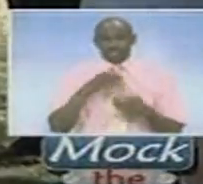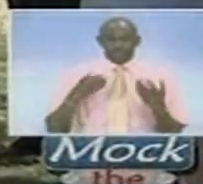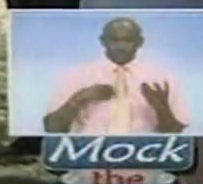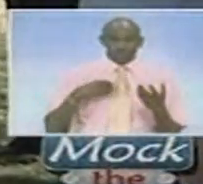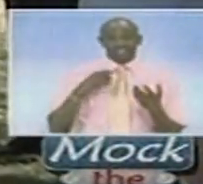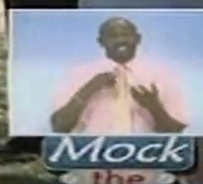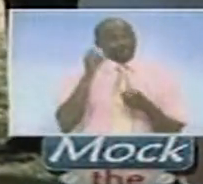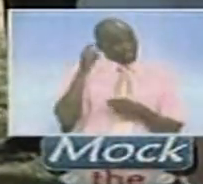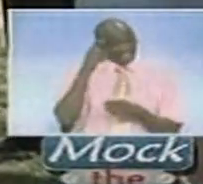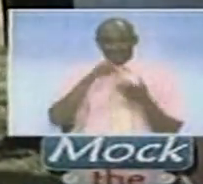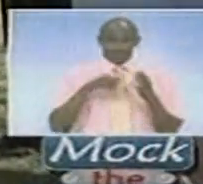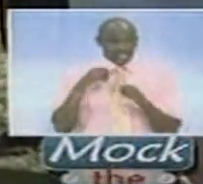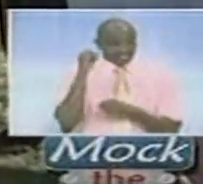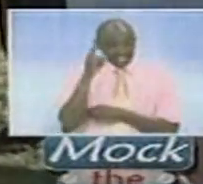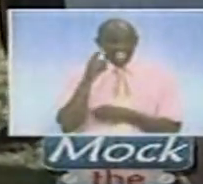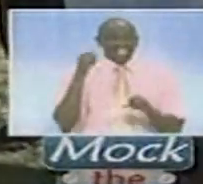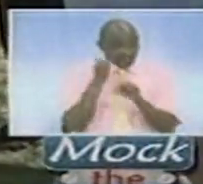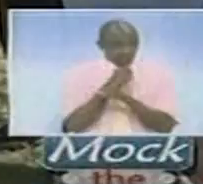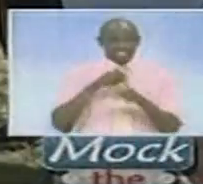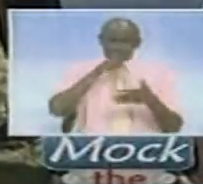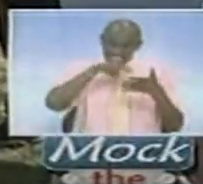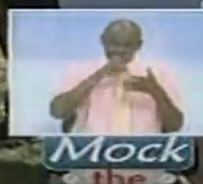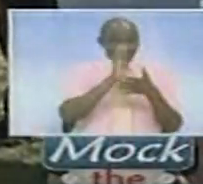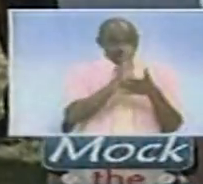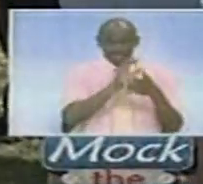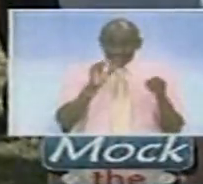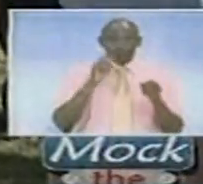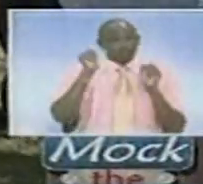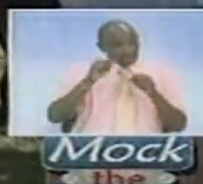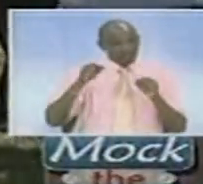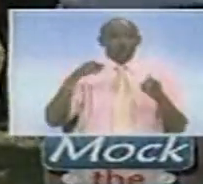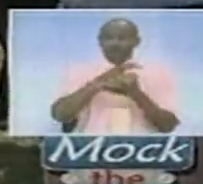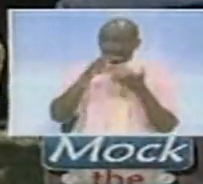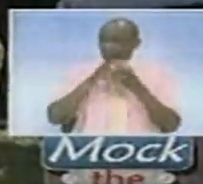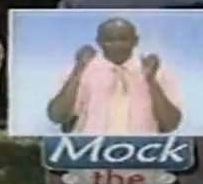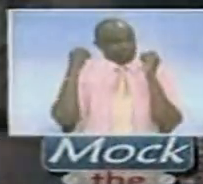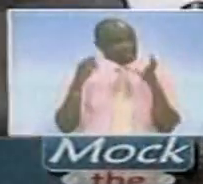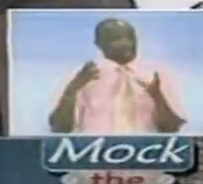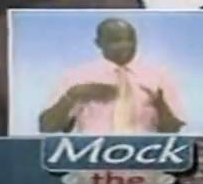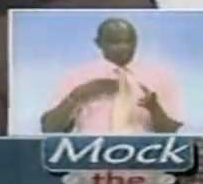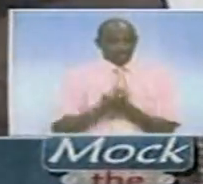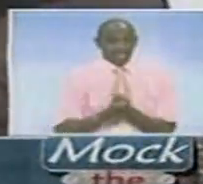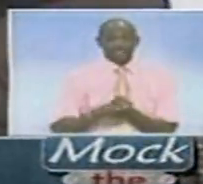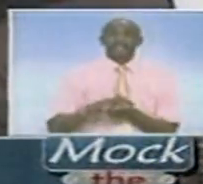fortune. The thing is, if you don't stick to your script, you're bound to confuse very many people.